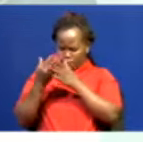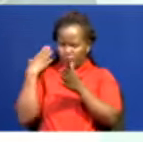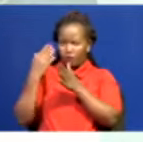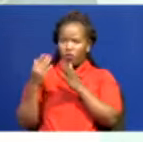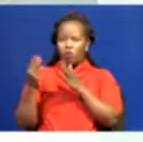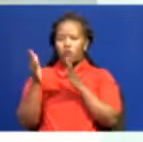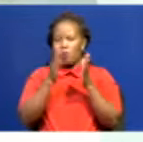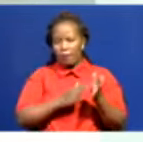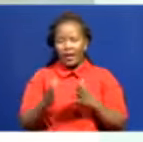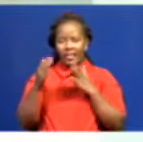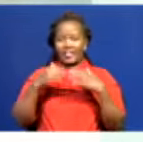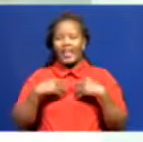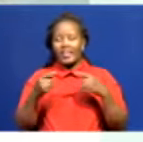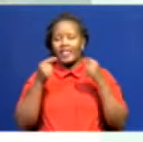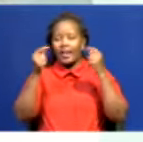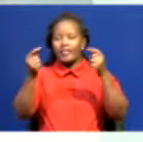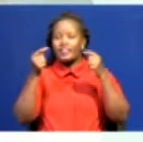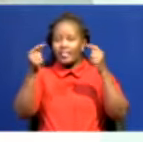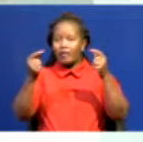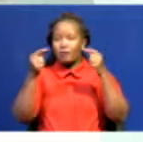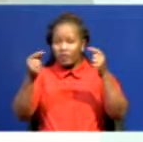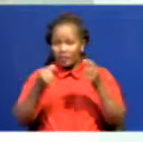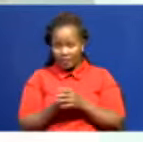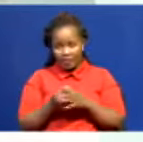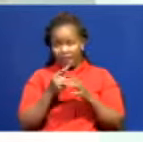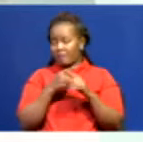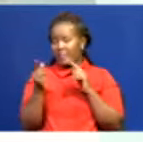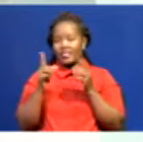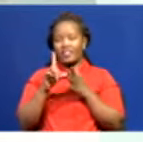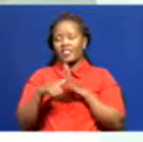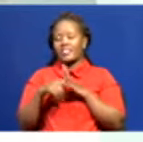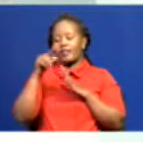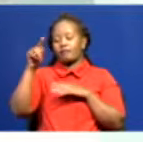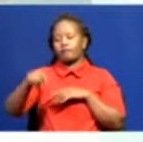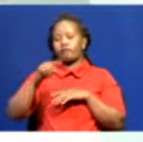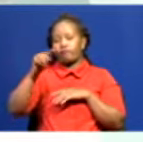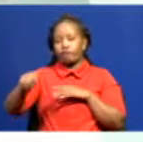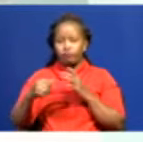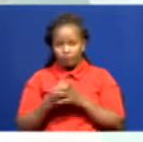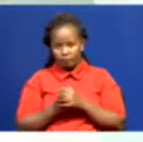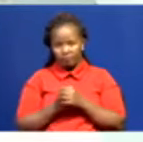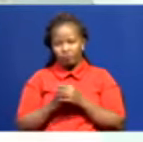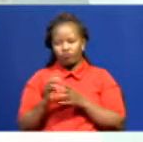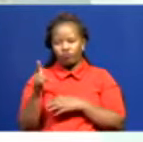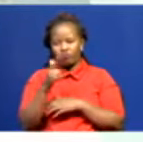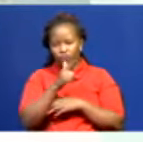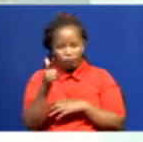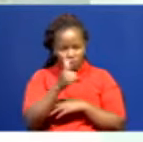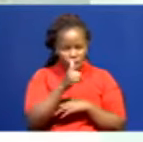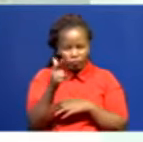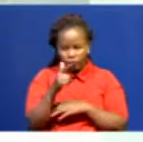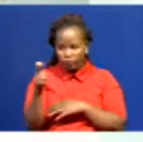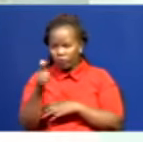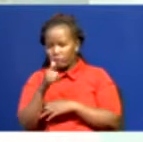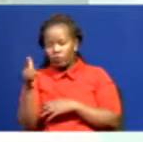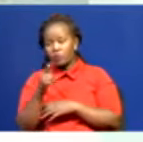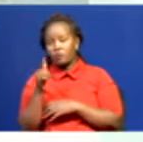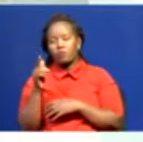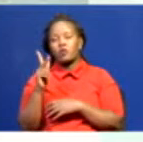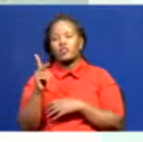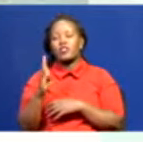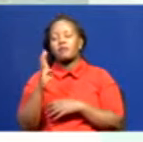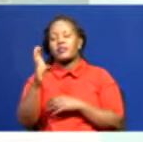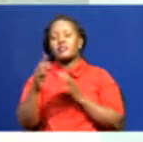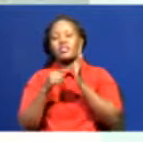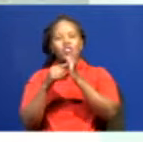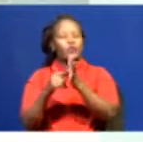weekly anti-government demonstrations, only to beat a retreat. A spot check by KBC Channel 1 revealed that the central business